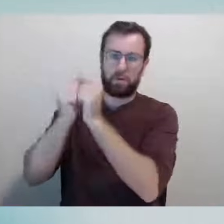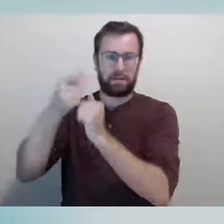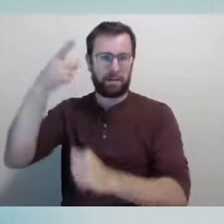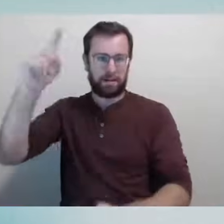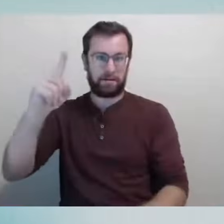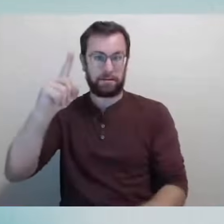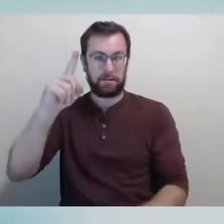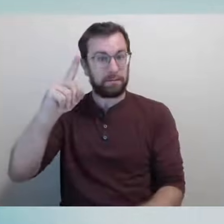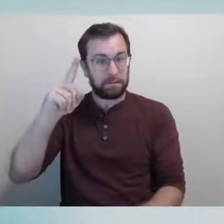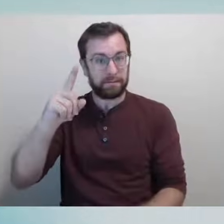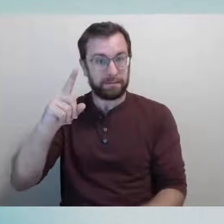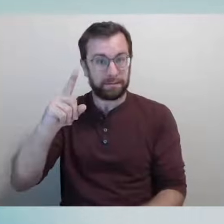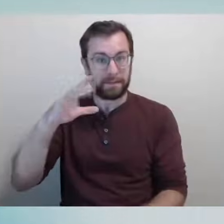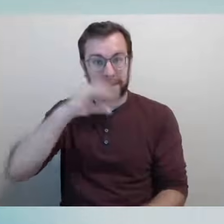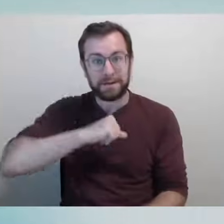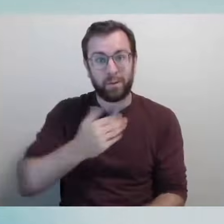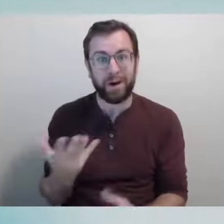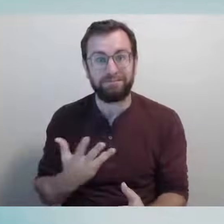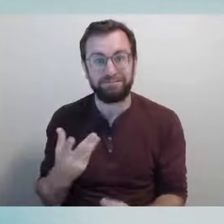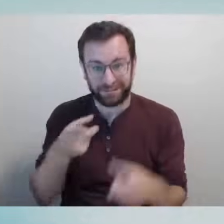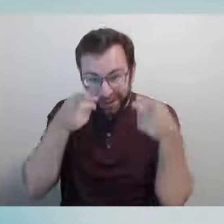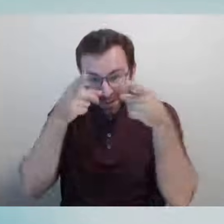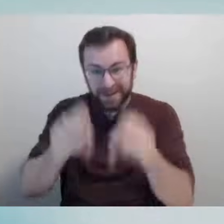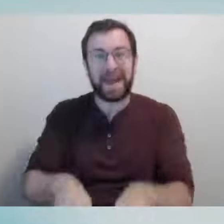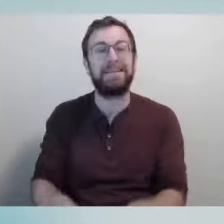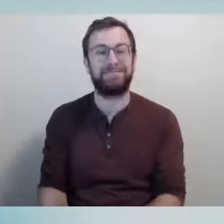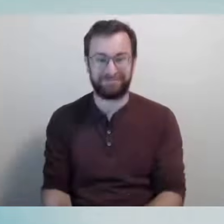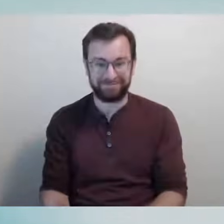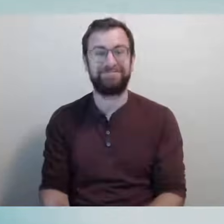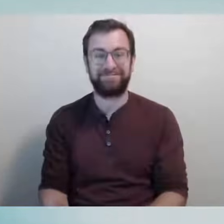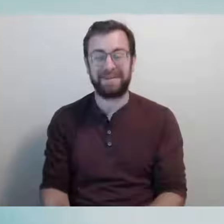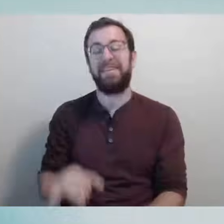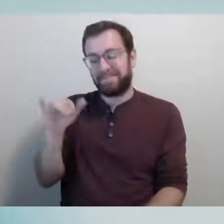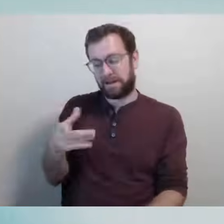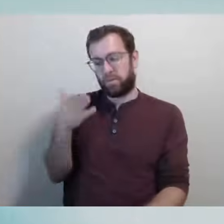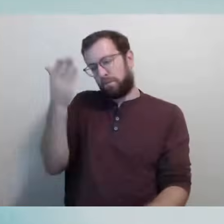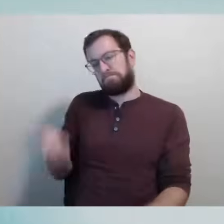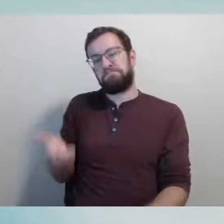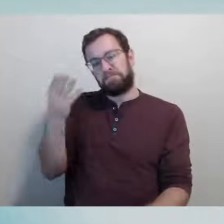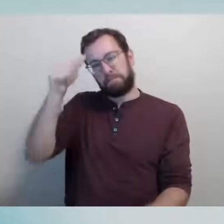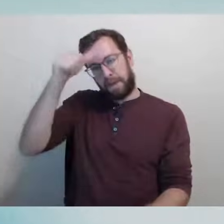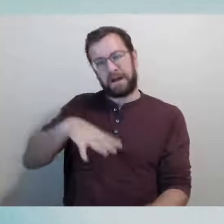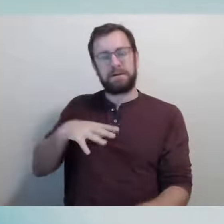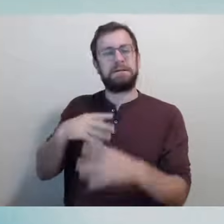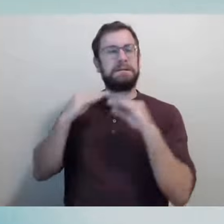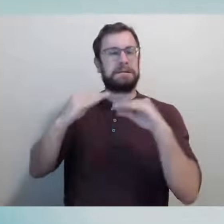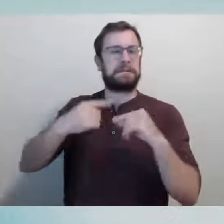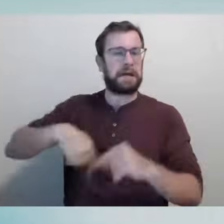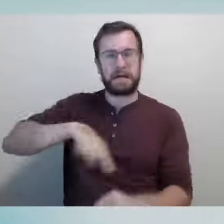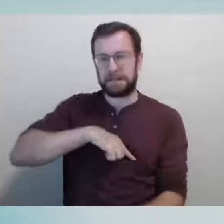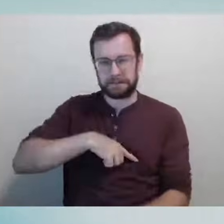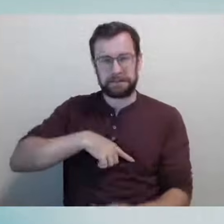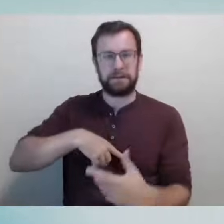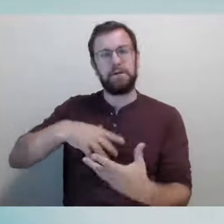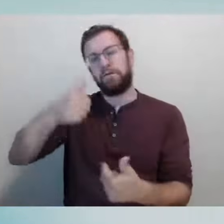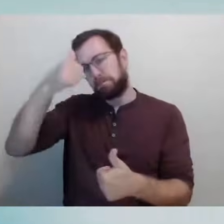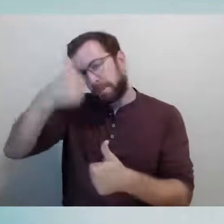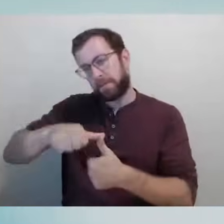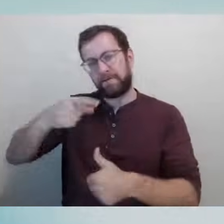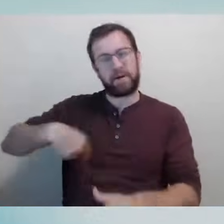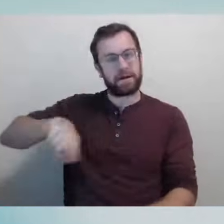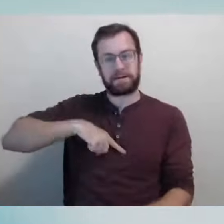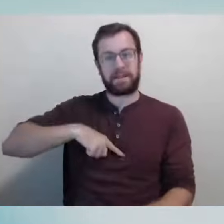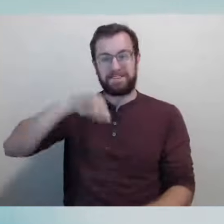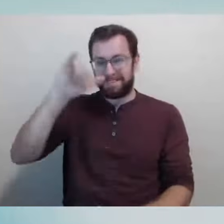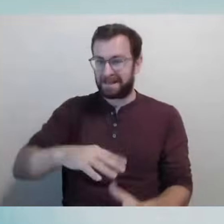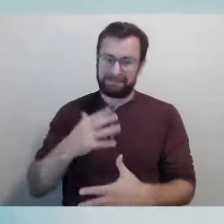You could. And that's what Umar radiallahu anhu is teaching us and reminding us. That's the thing that I value the